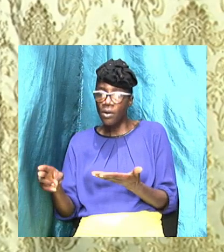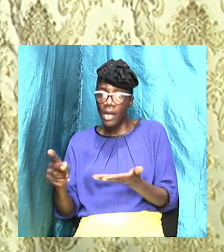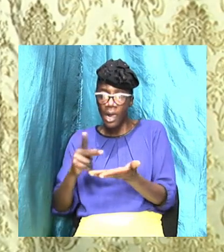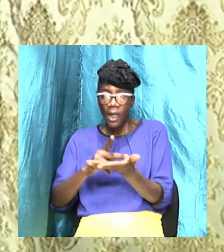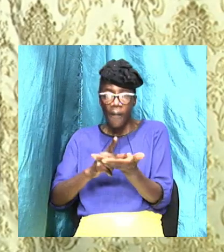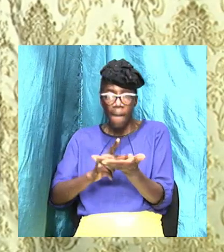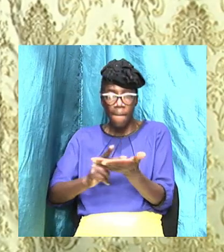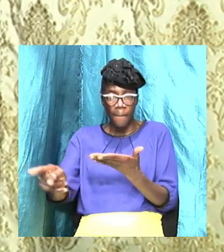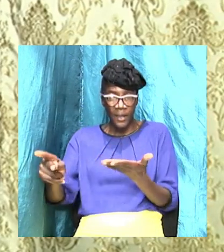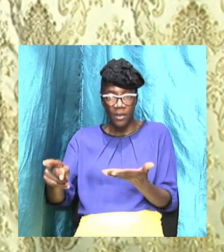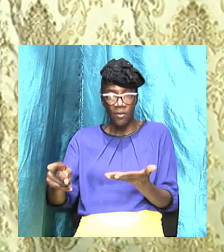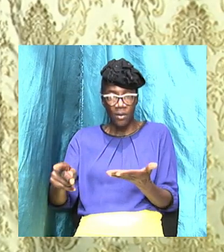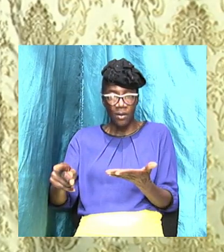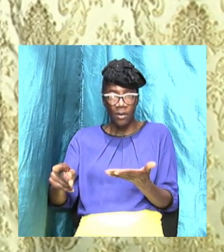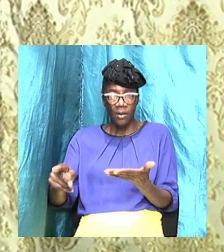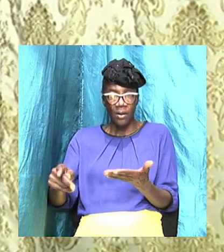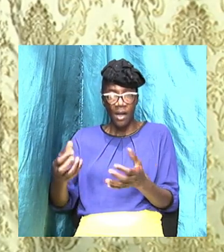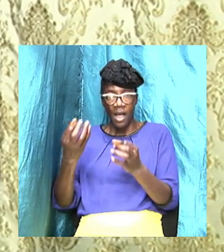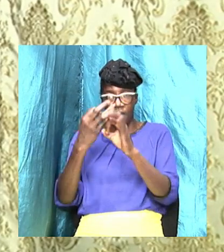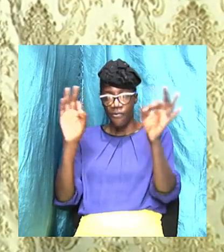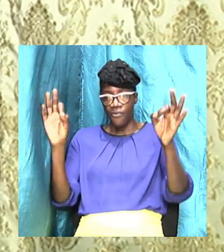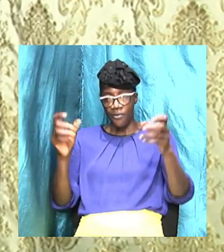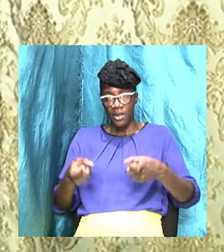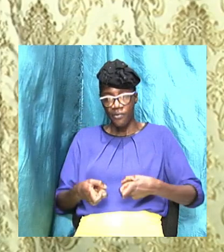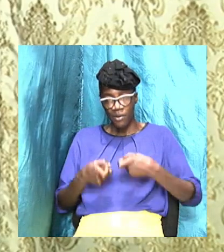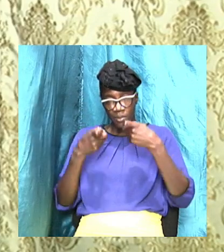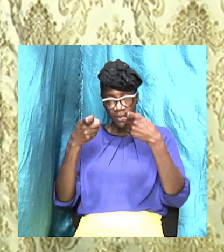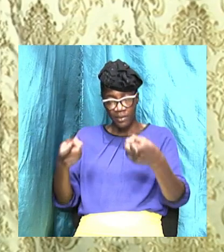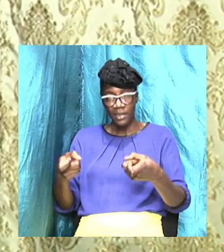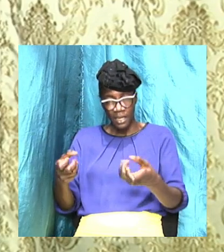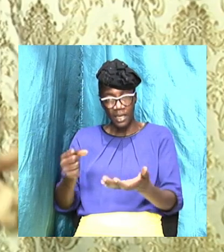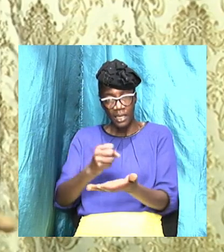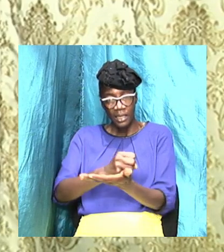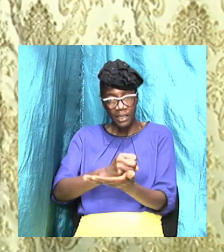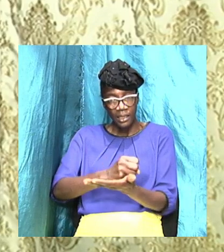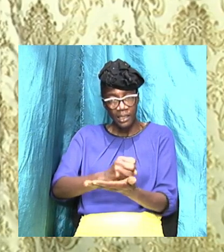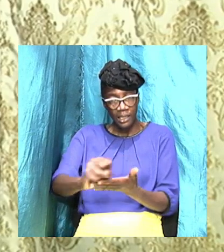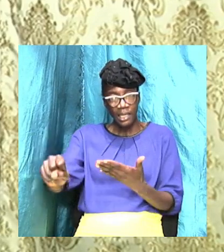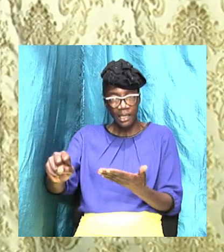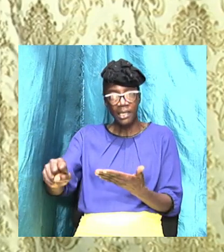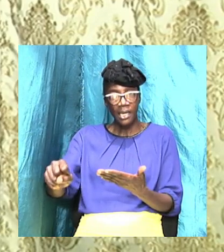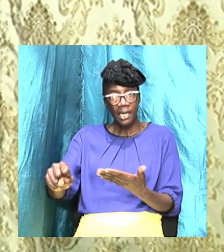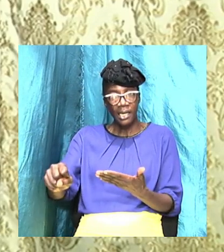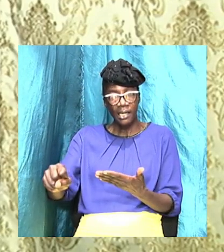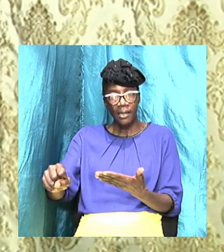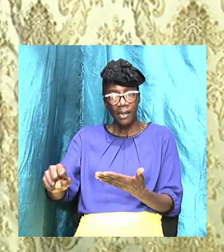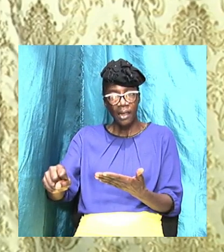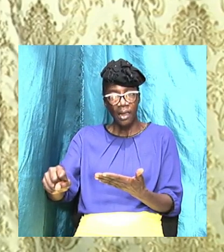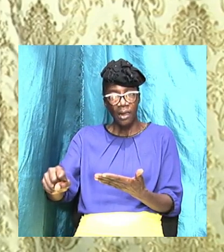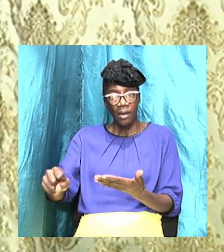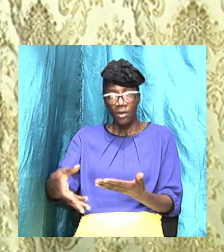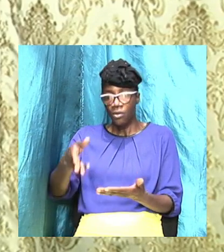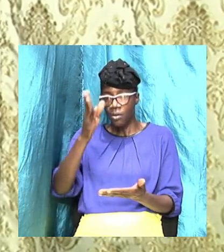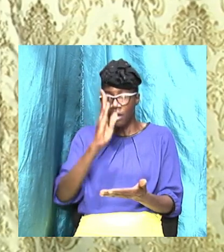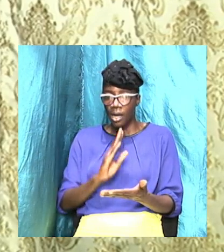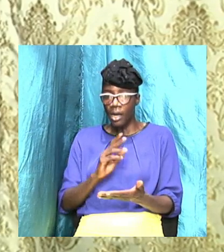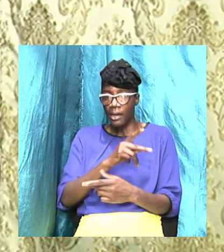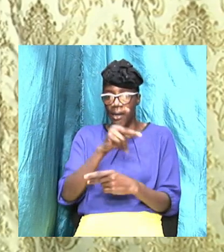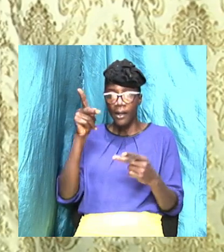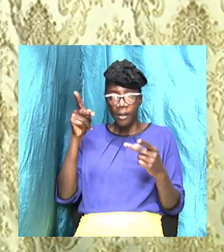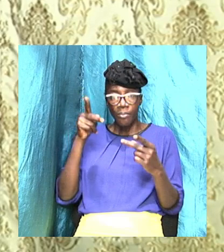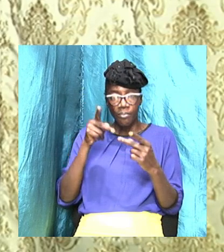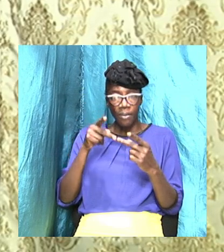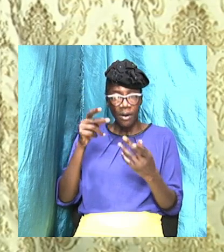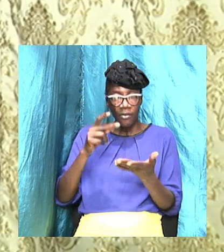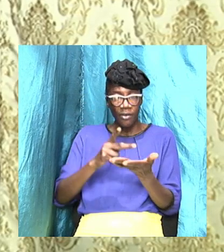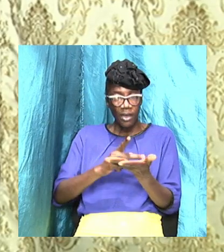Being of a moral character, free from sin, sanctity. Applied to a supreme being, holiness denotes perfect